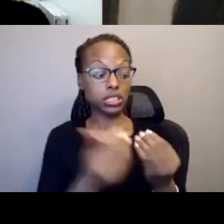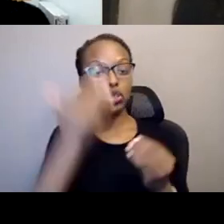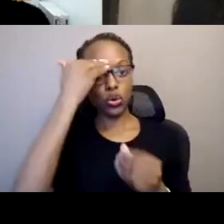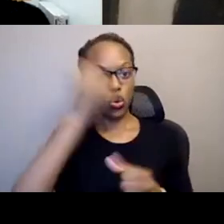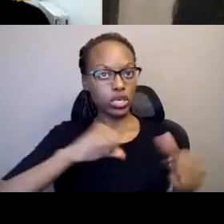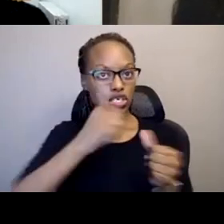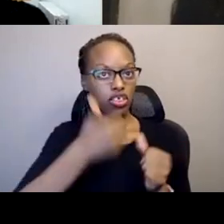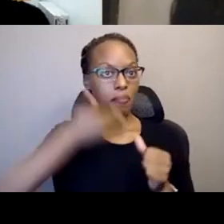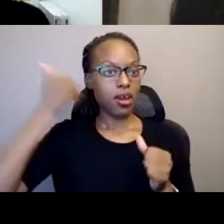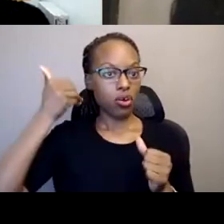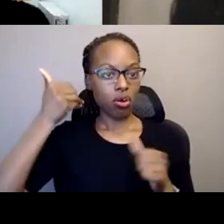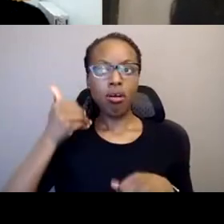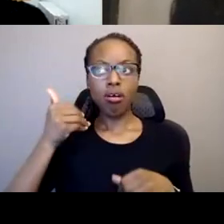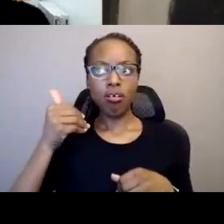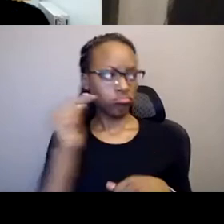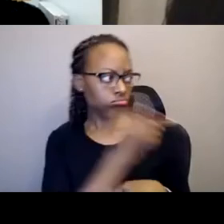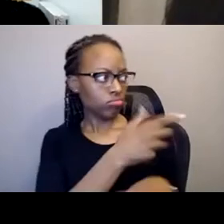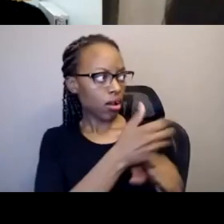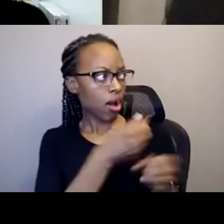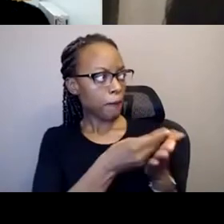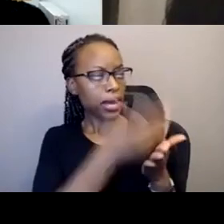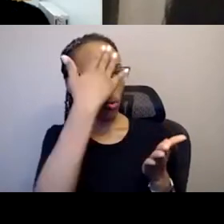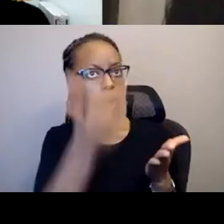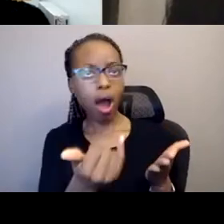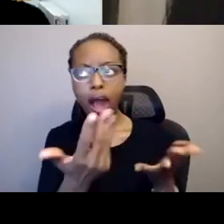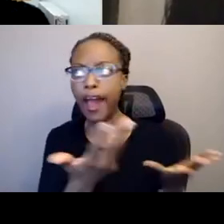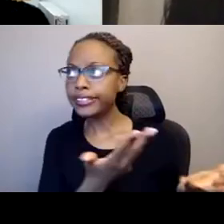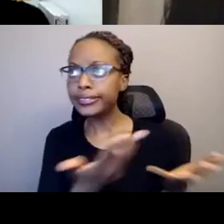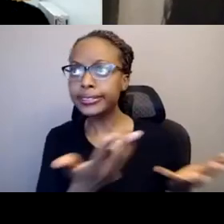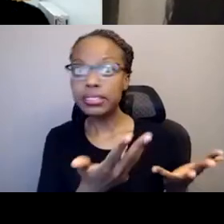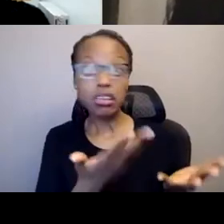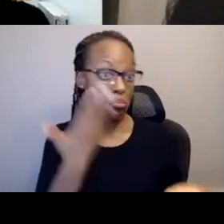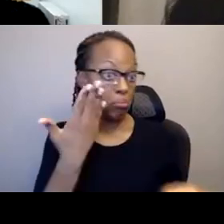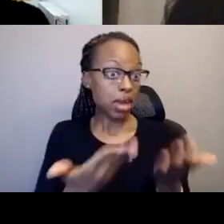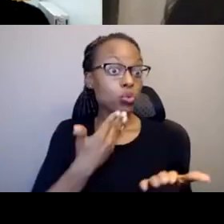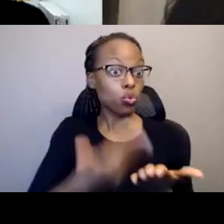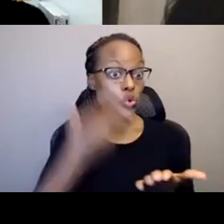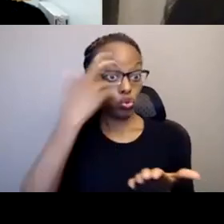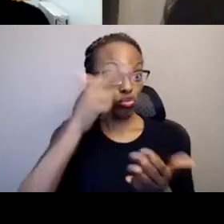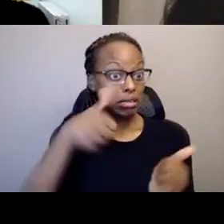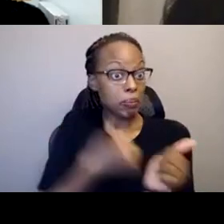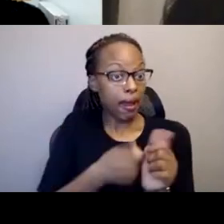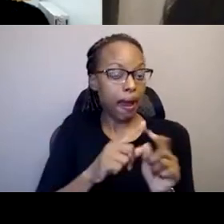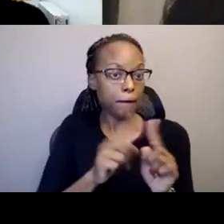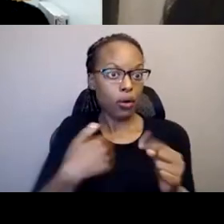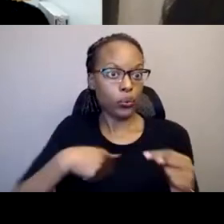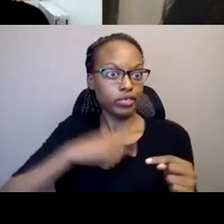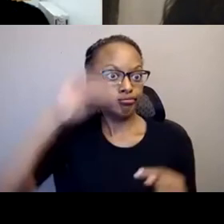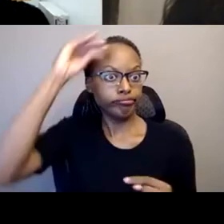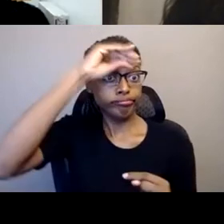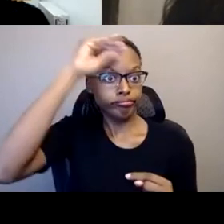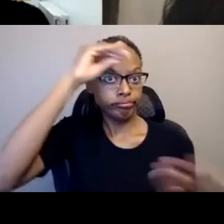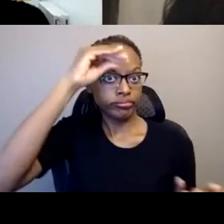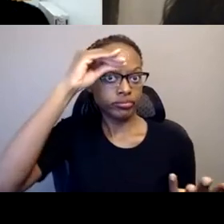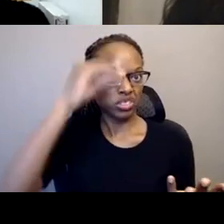money? There may be very good reasons, but we never learned. We just saw that the other guy got the money.